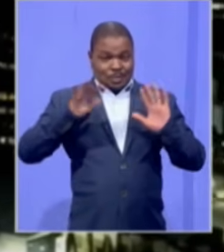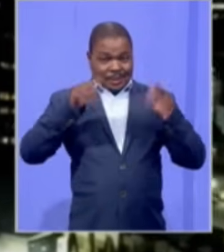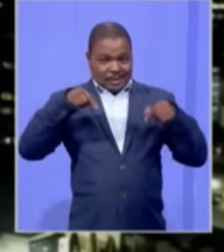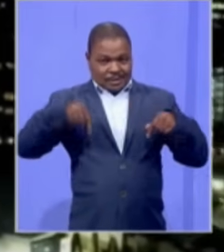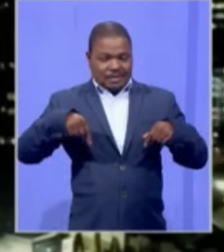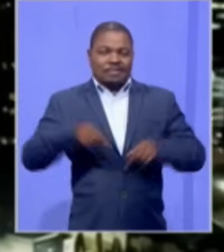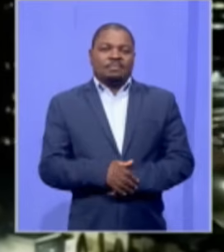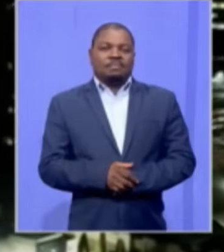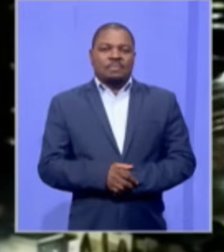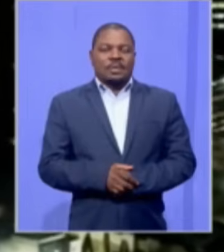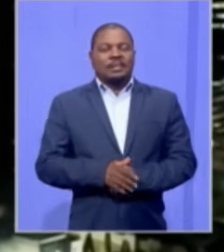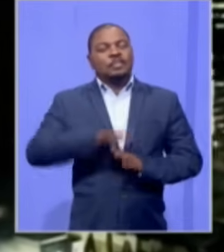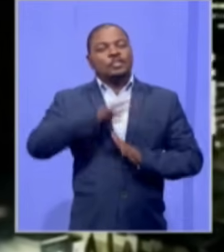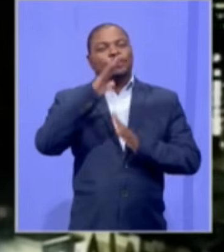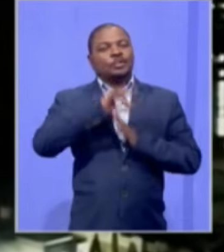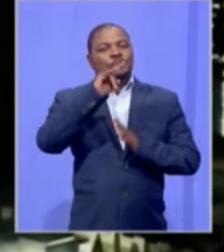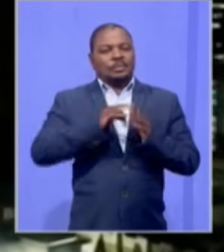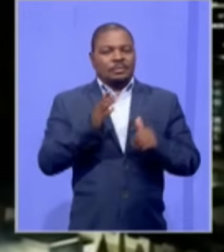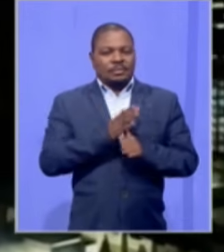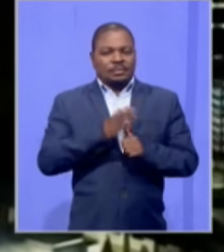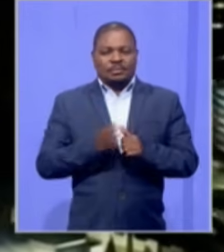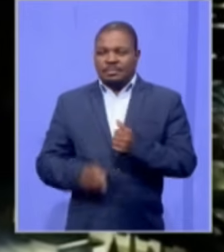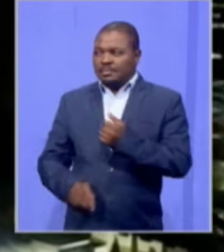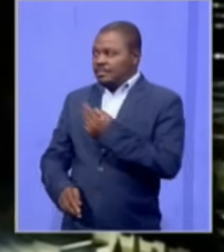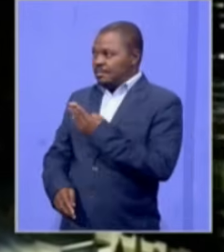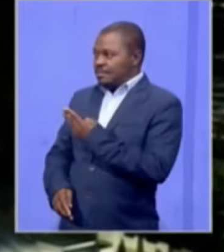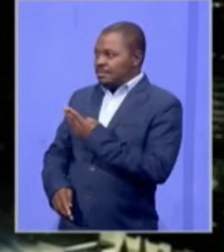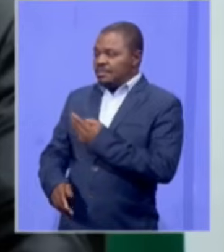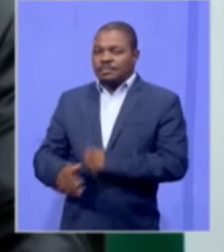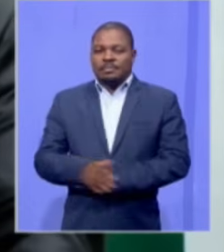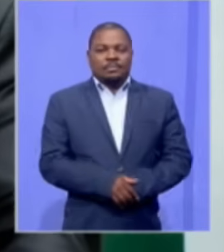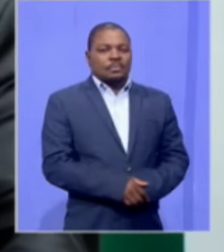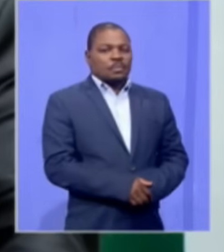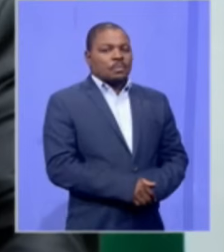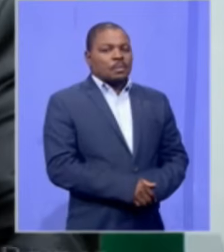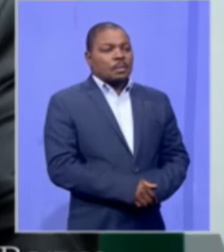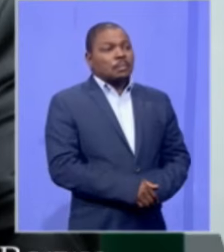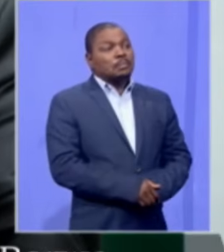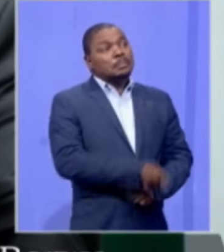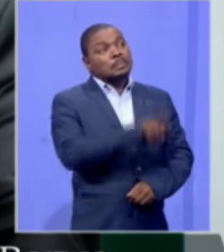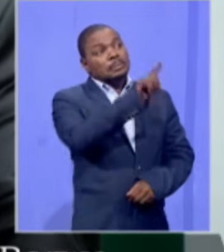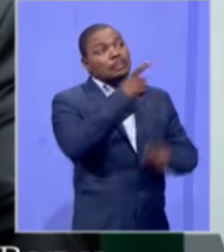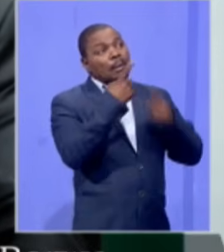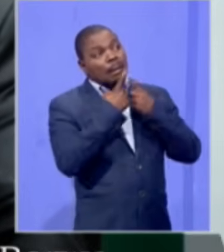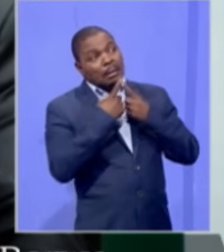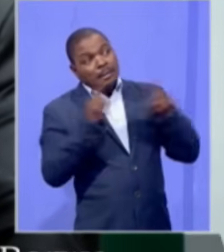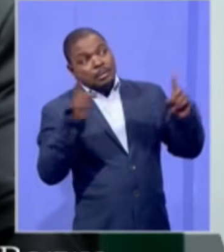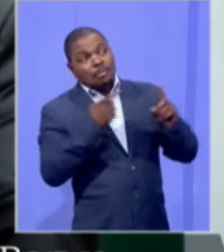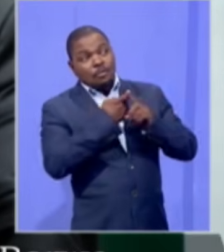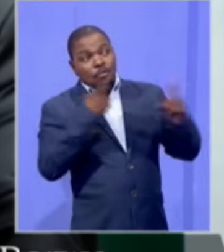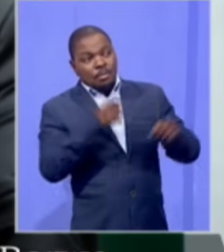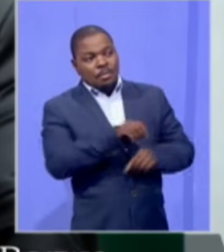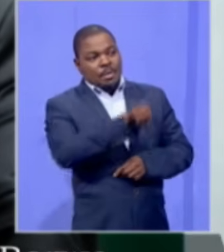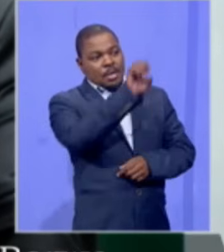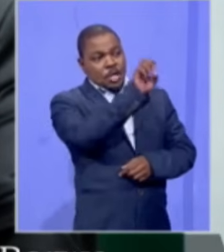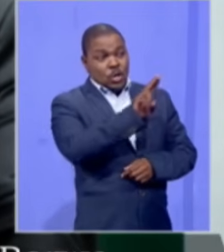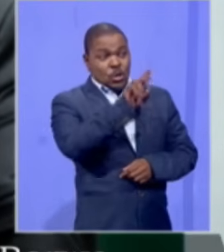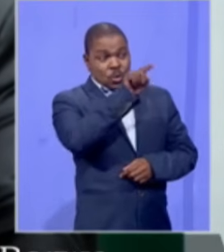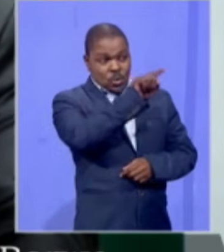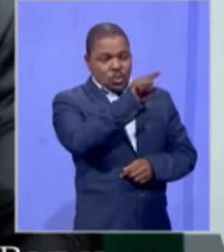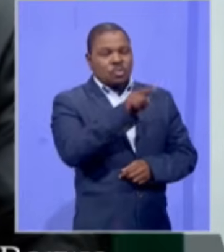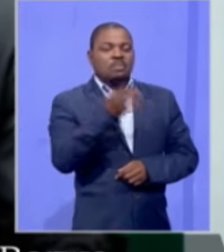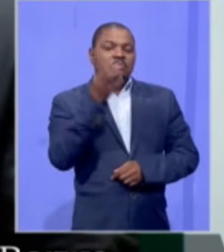10 empa ha re di thakgole ka dihlooho tsa tsona. We welcome the announcement by the European Union of